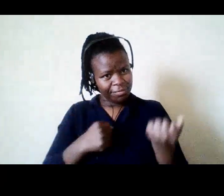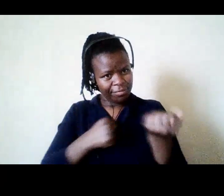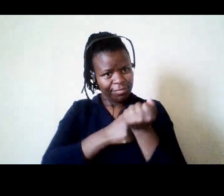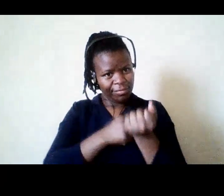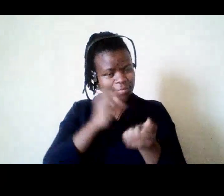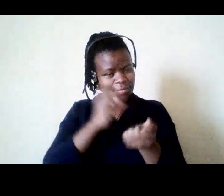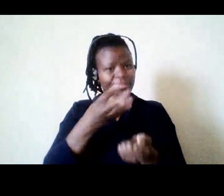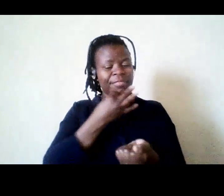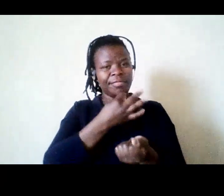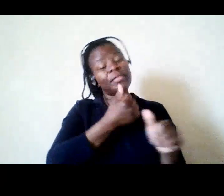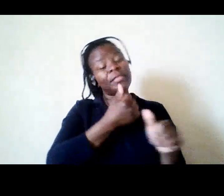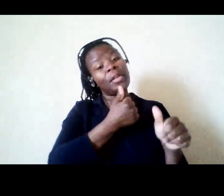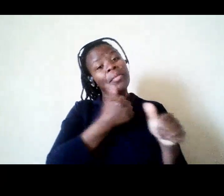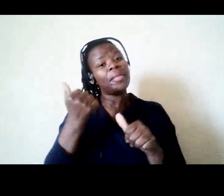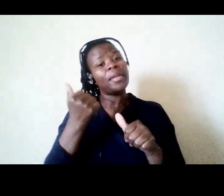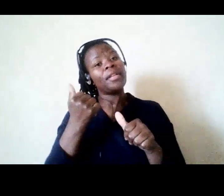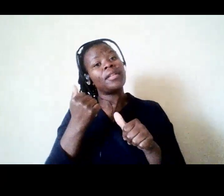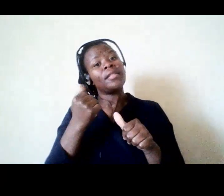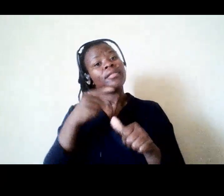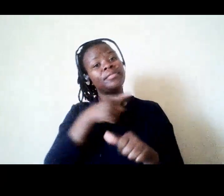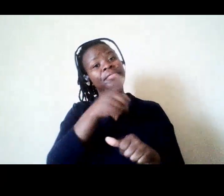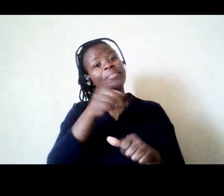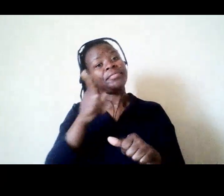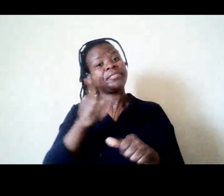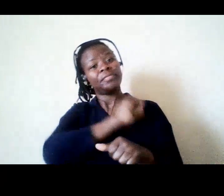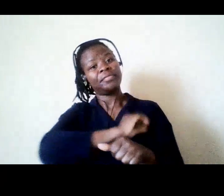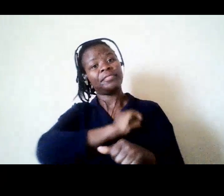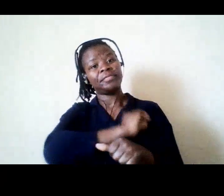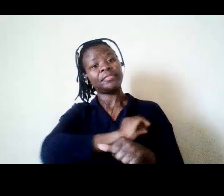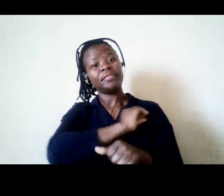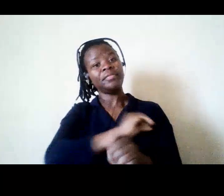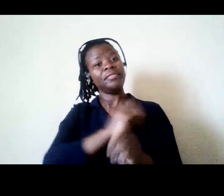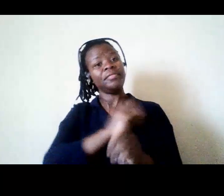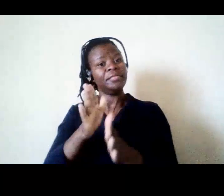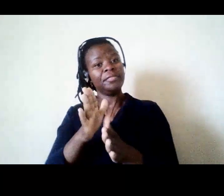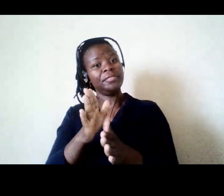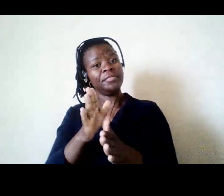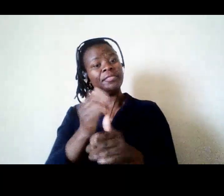back for that officials, or come back on the next